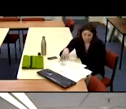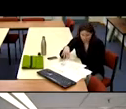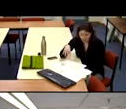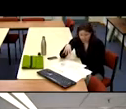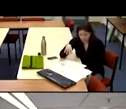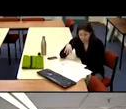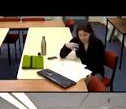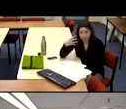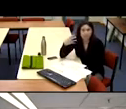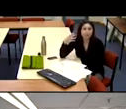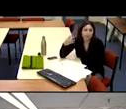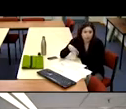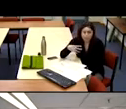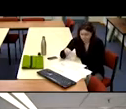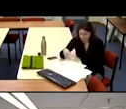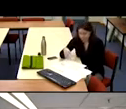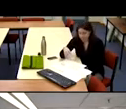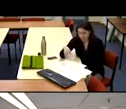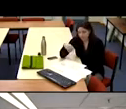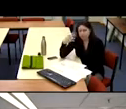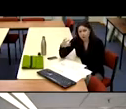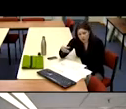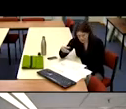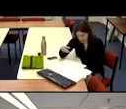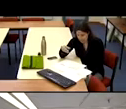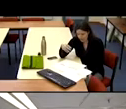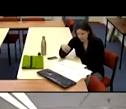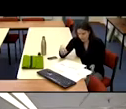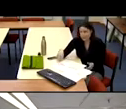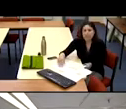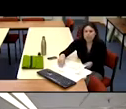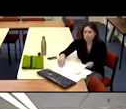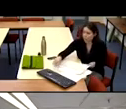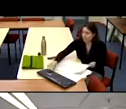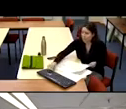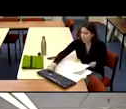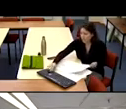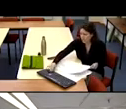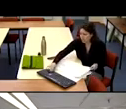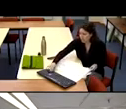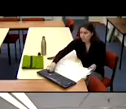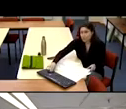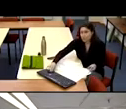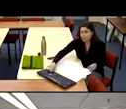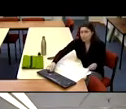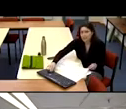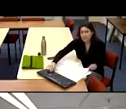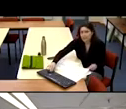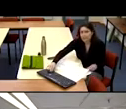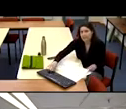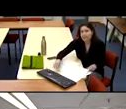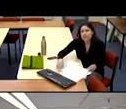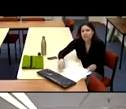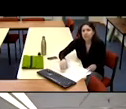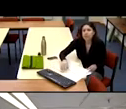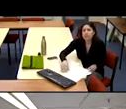that refugee label because of those stereotypes and because people don't tend to look beyond the label. He explained